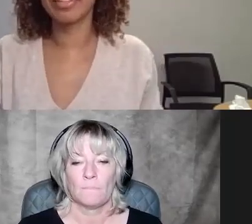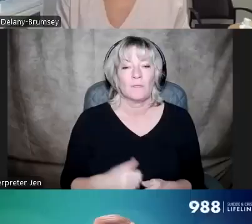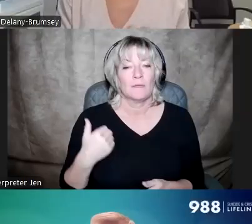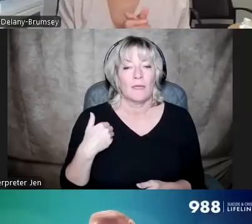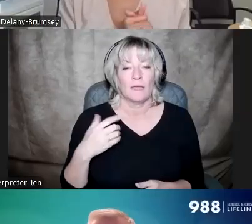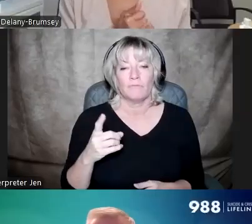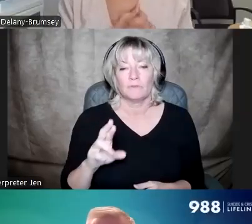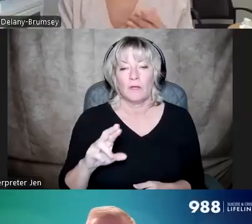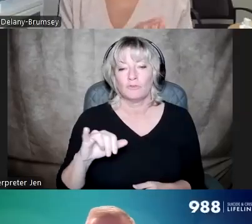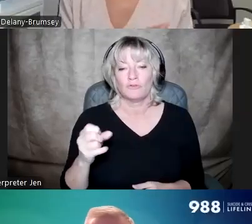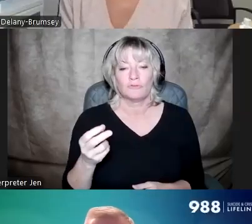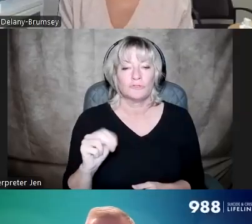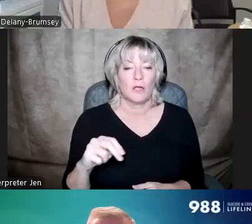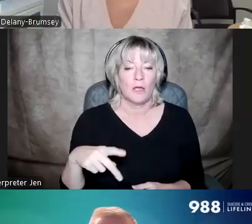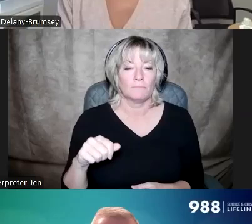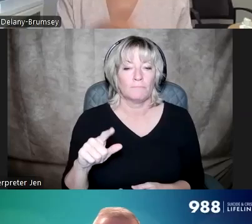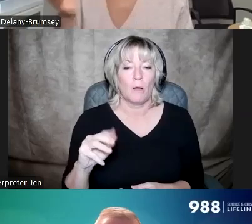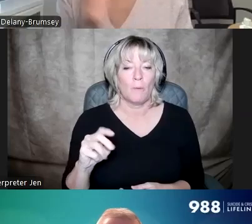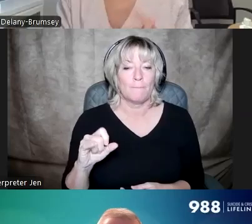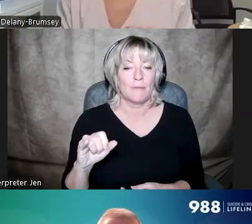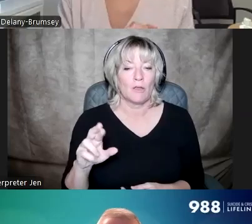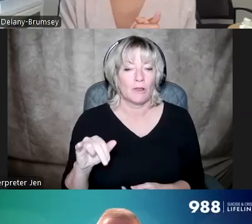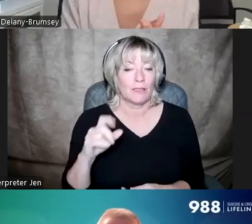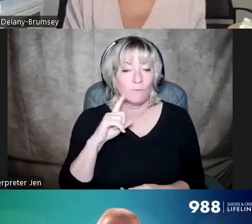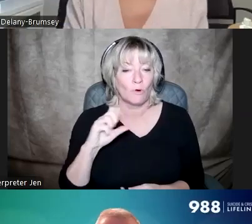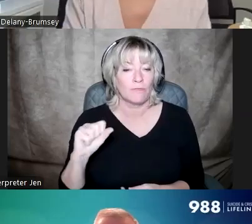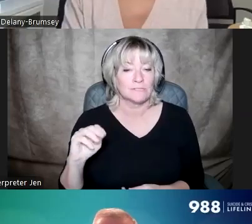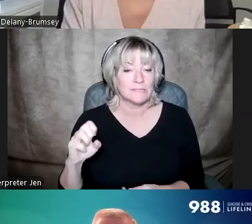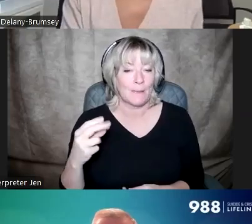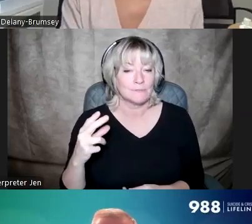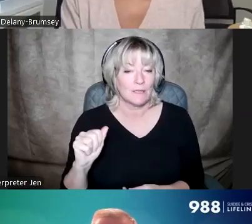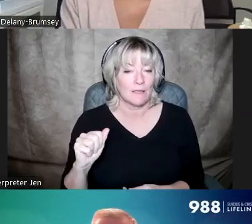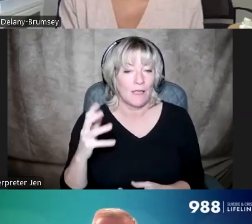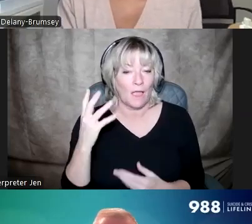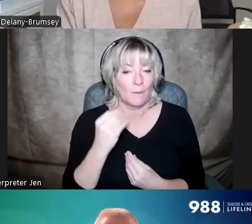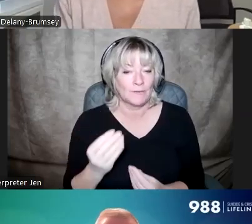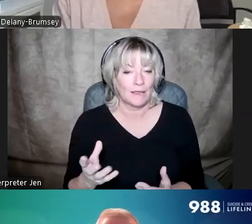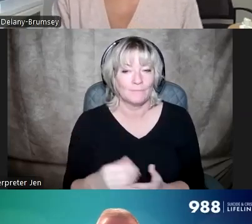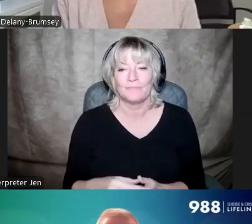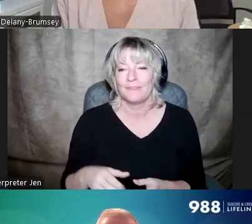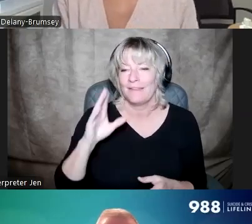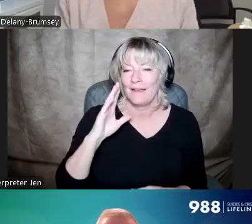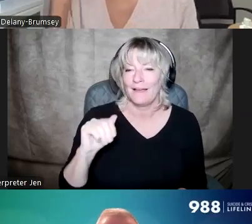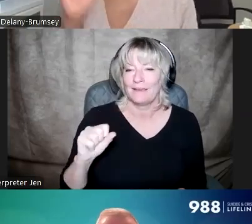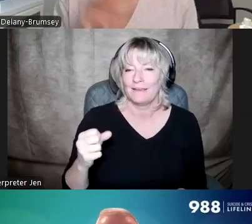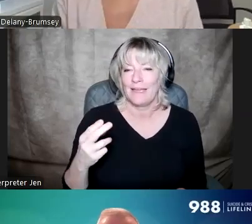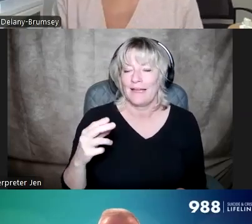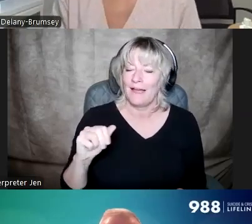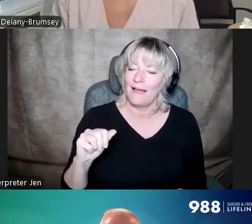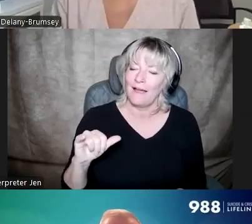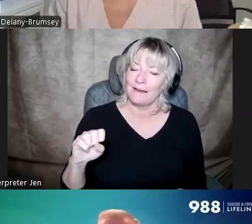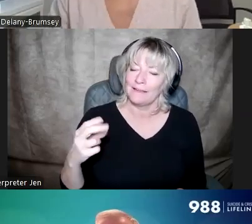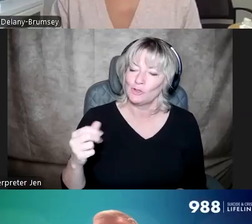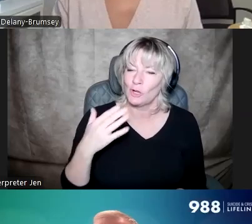have Dr. John Palmieri for the SAMHSA update. John, please. Hey, Aisha, good to see you. It's been a